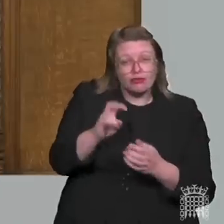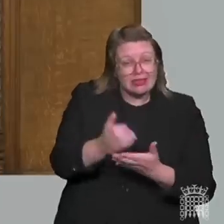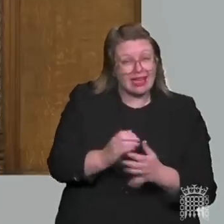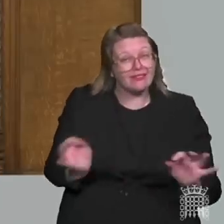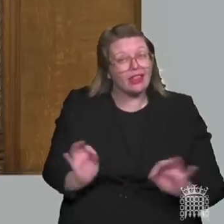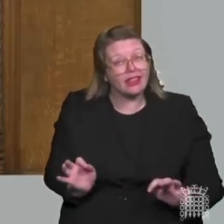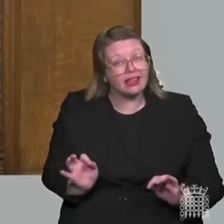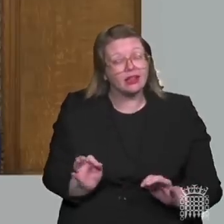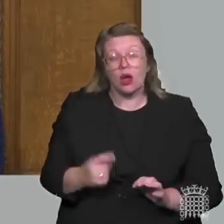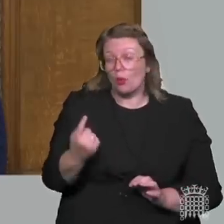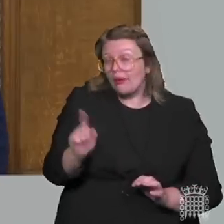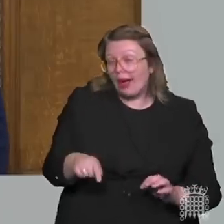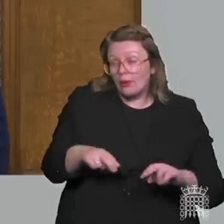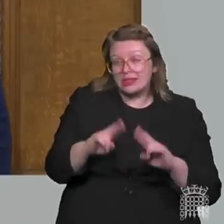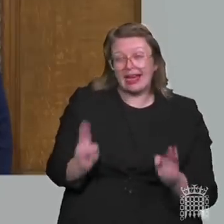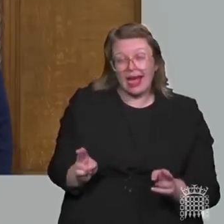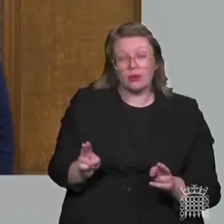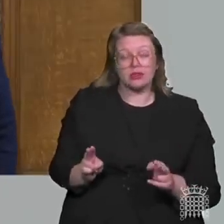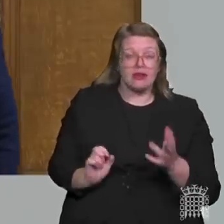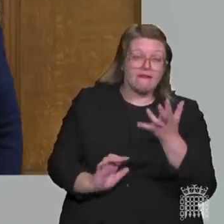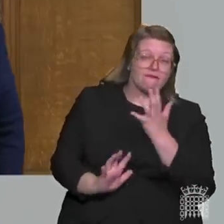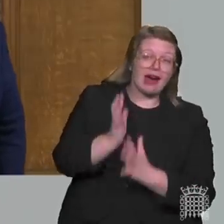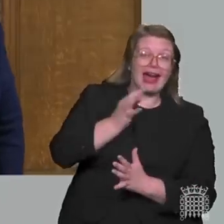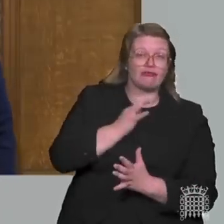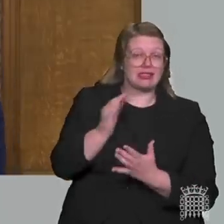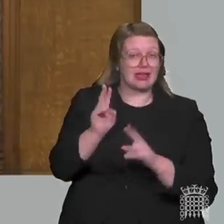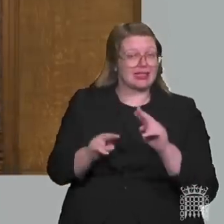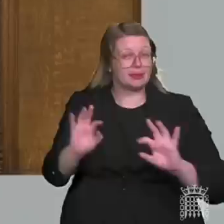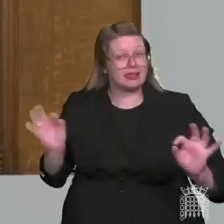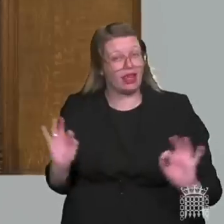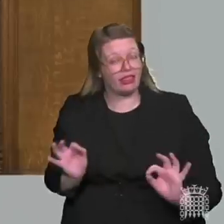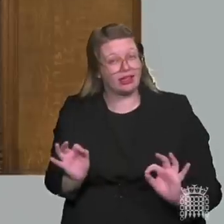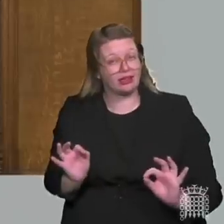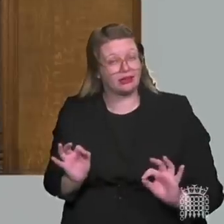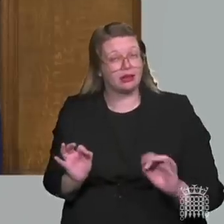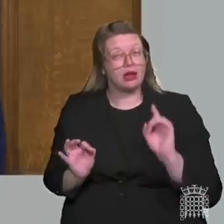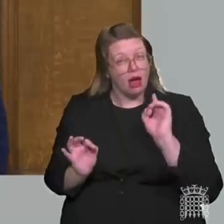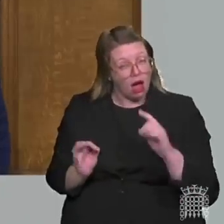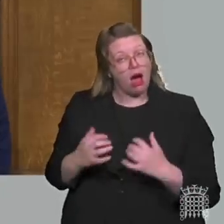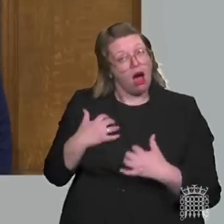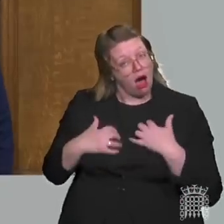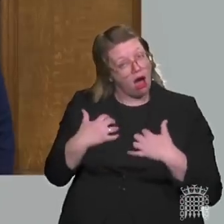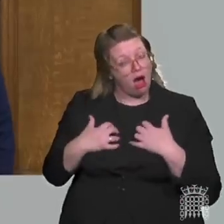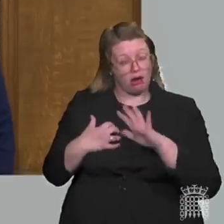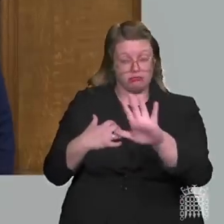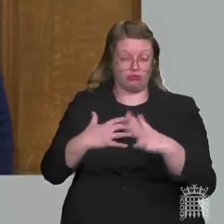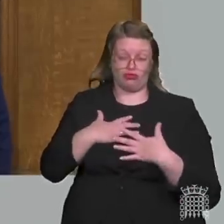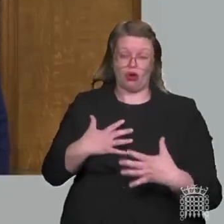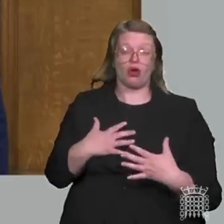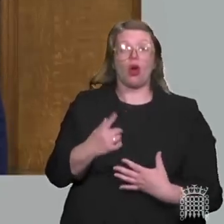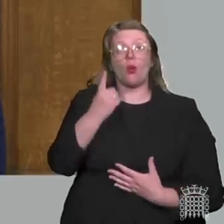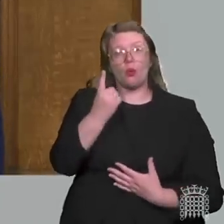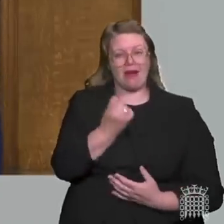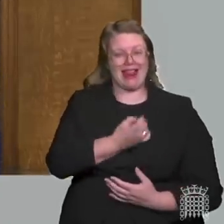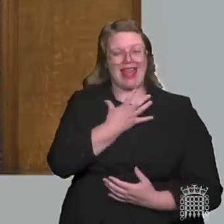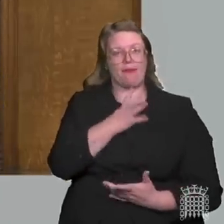over 1,000 homes not having fire risk assessments. Rather refreshingly and honestly and astonishingly, a leaked Labour memo